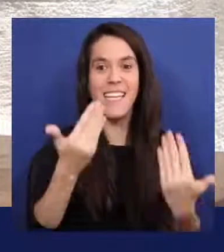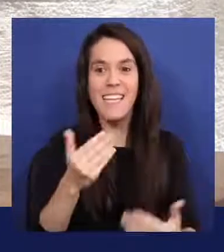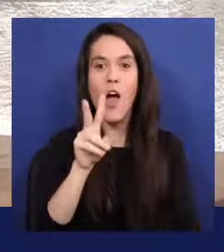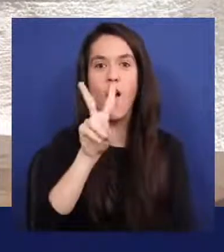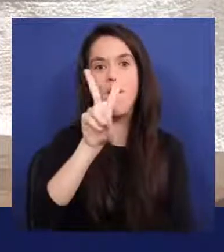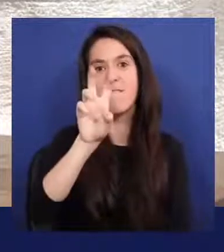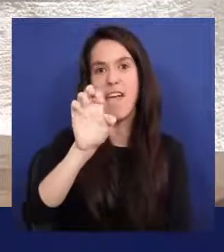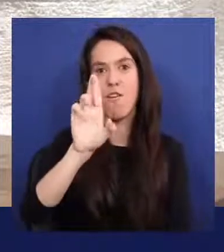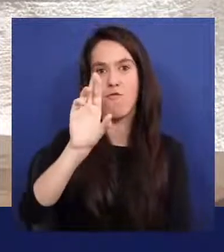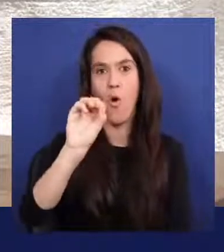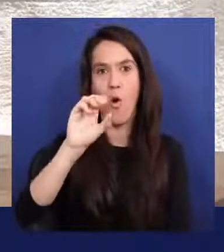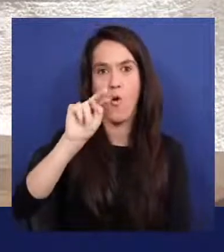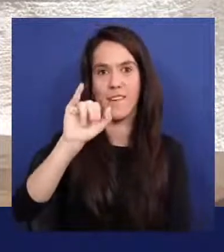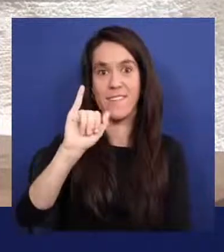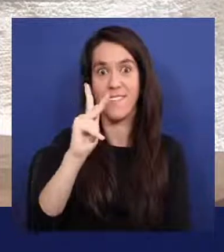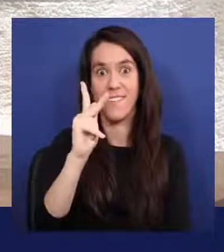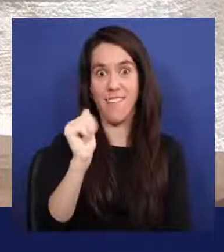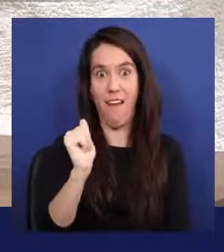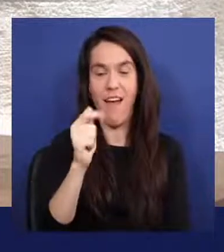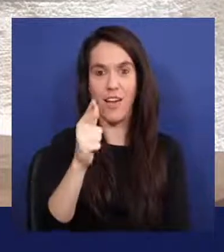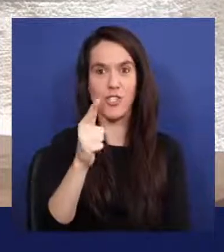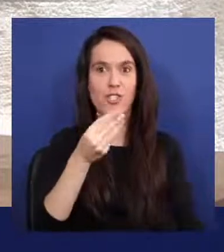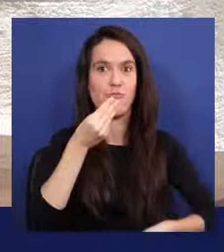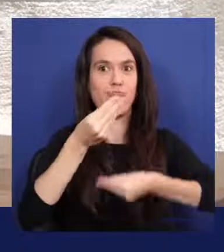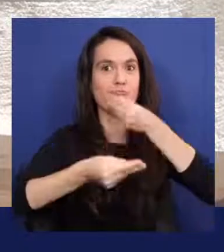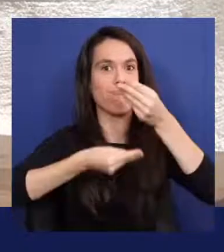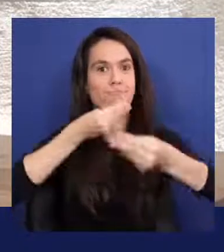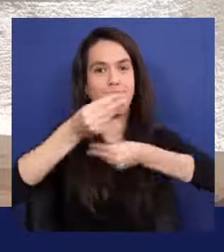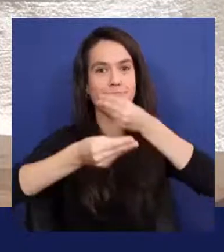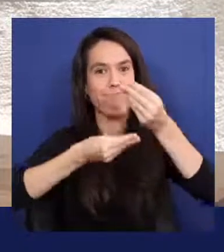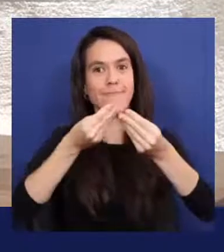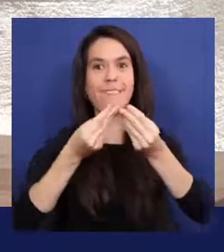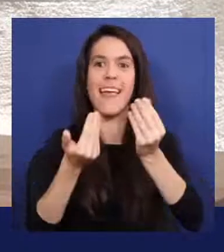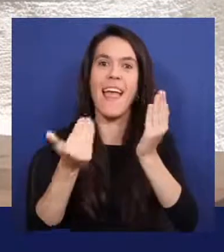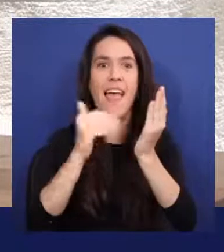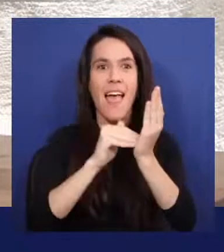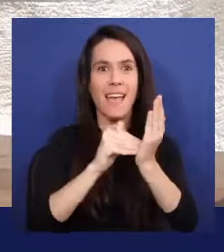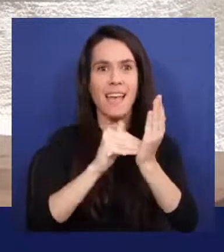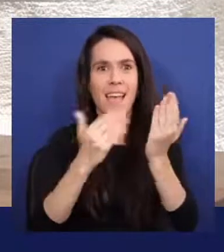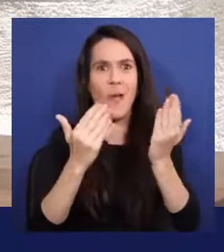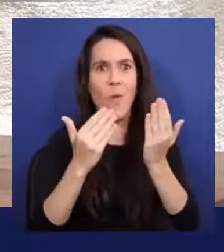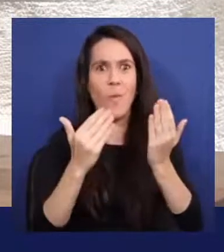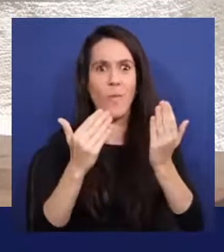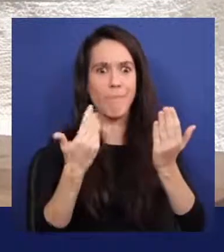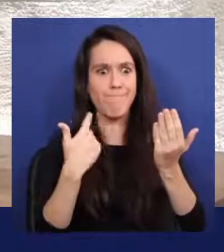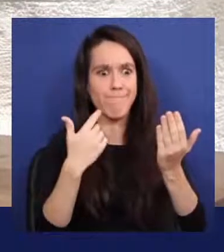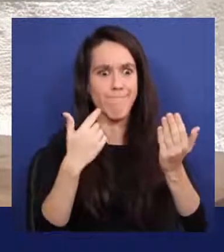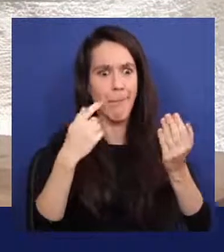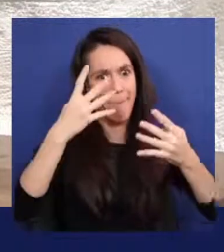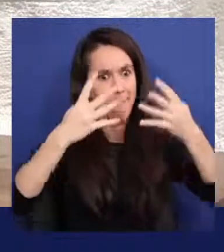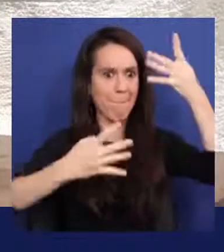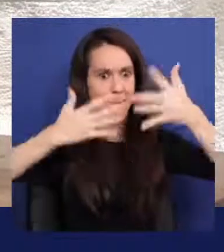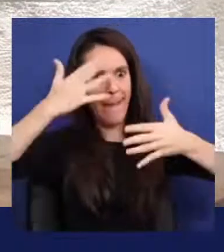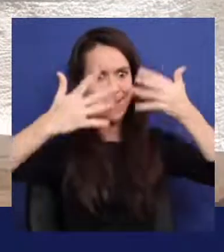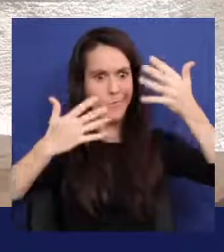about. Actually, she is going to talk again about anomalies and the metrics advisor. So,